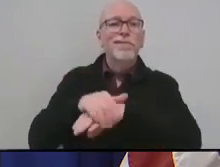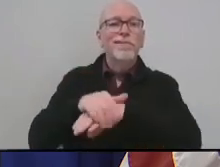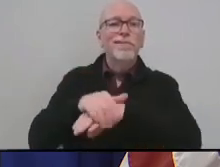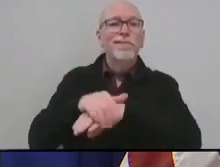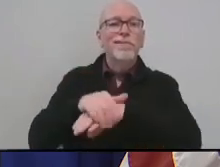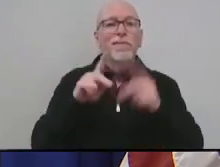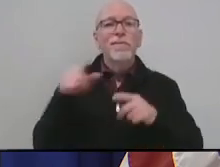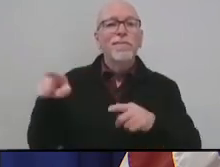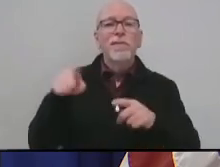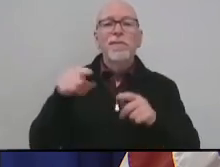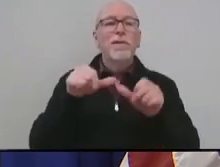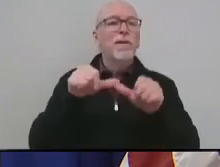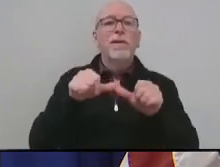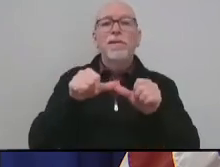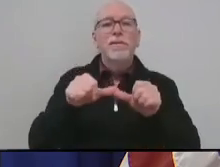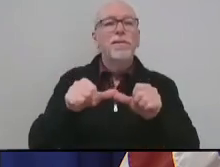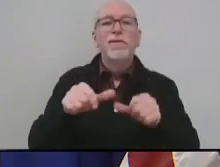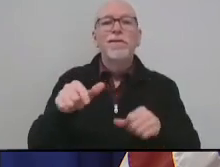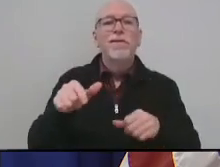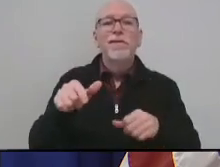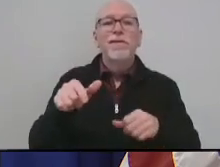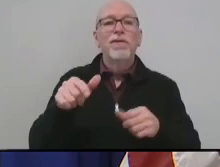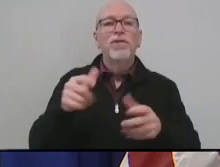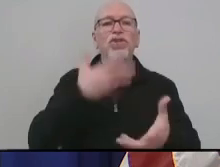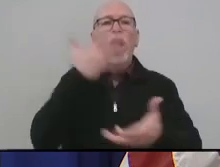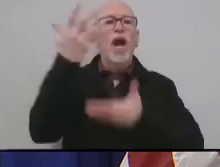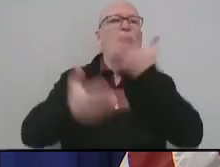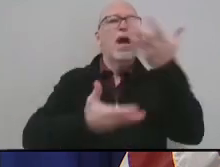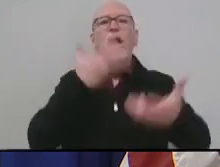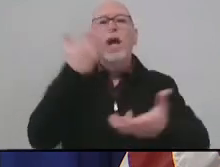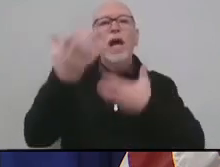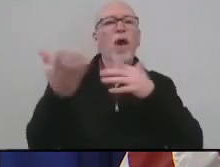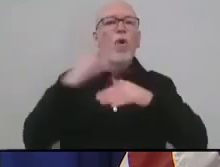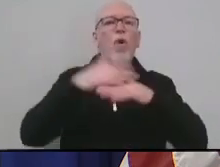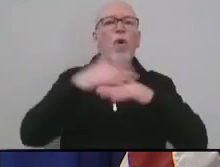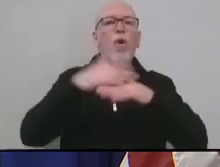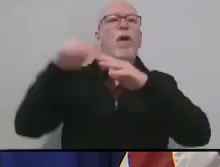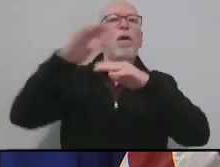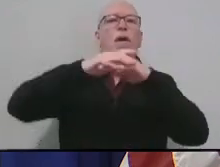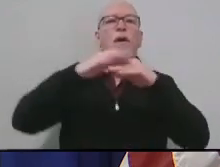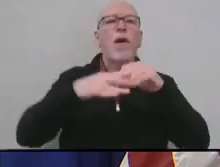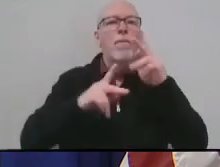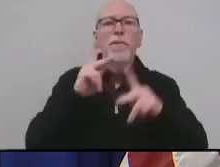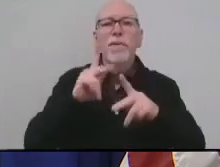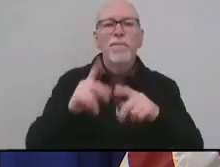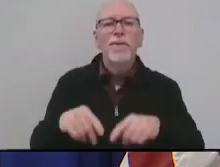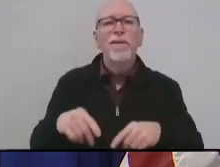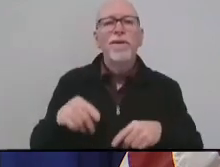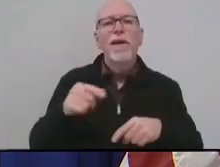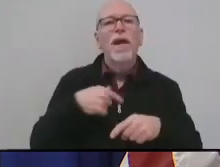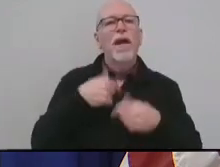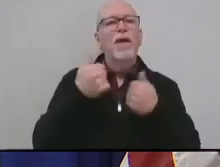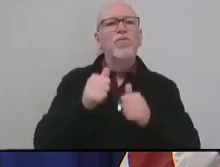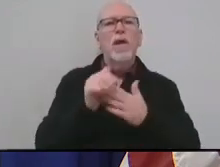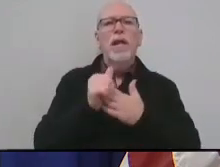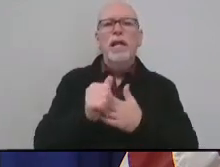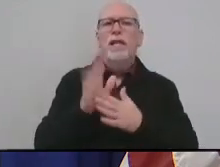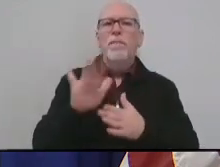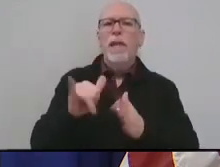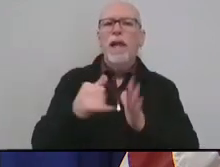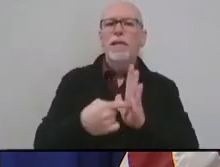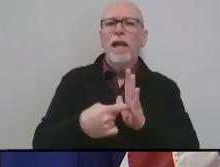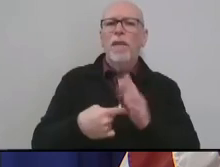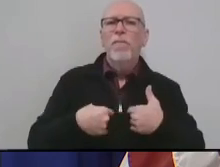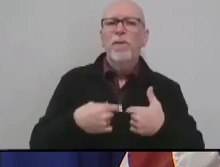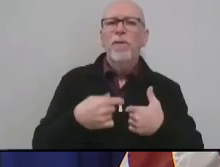are shouting over one another. I've tried to lead by example on this front. I concur with Speaker